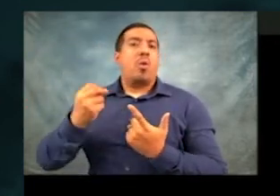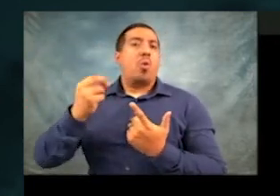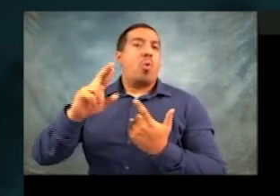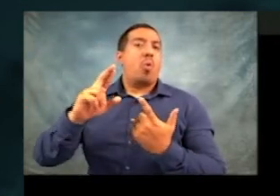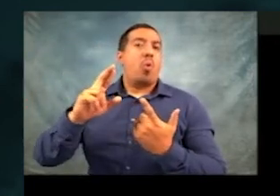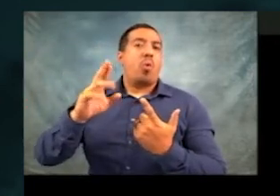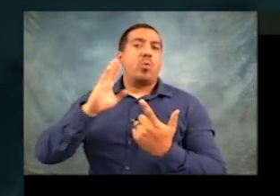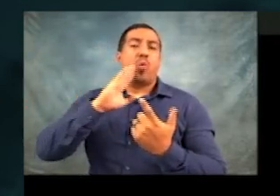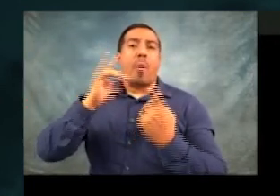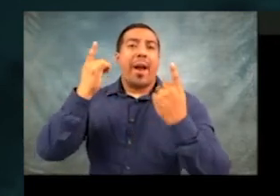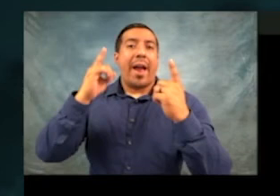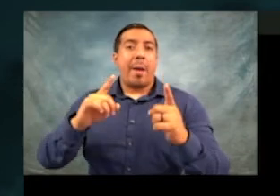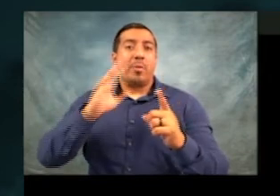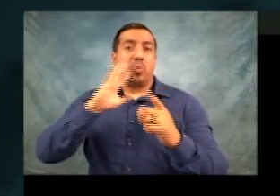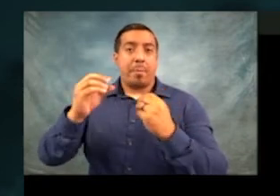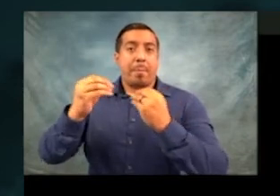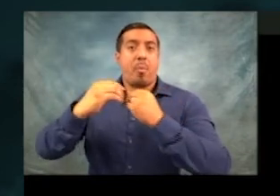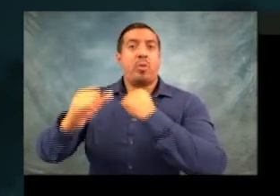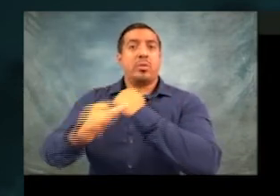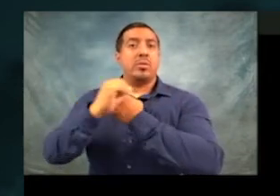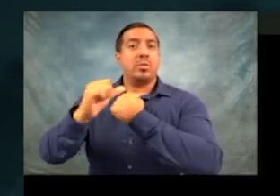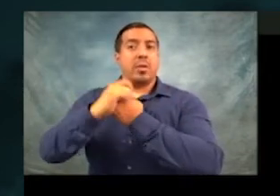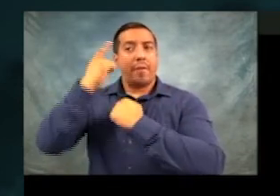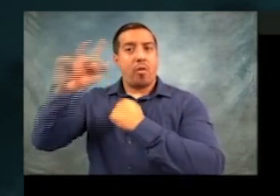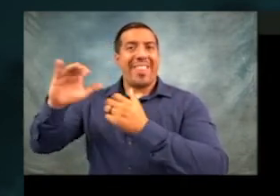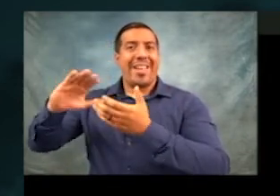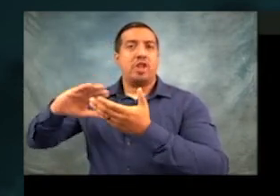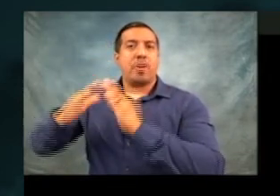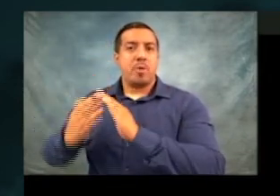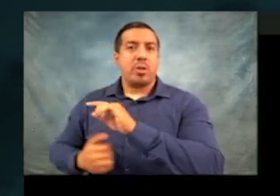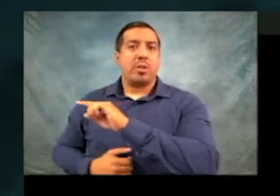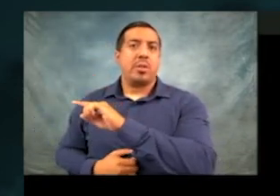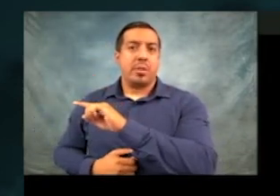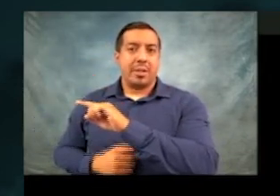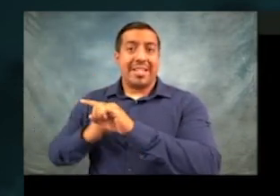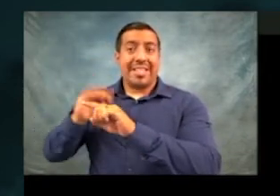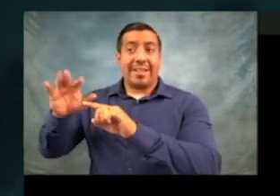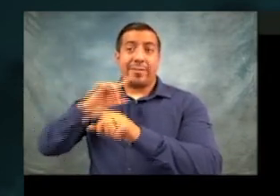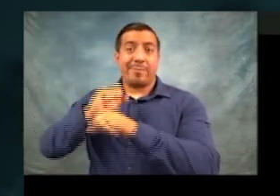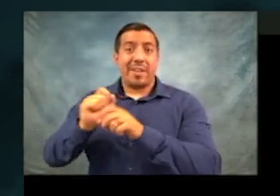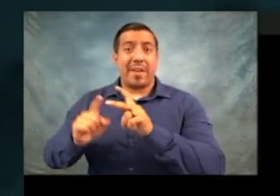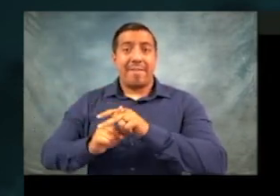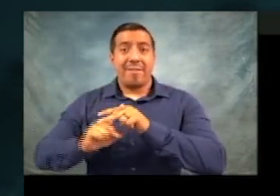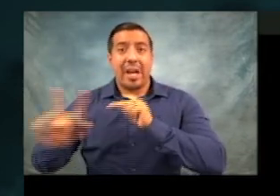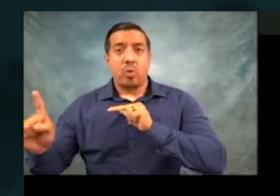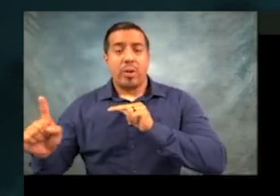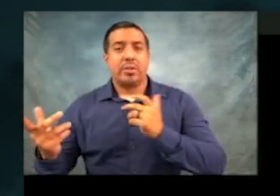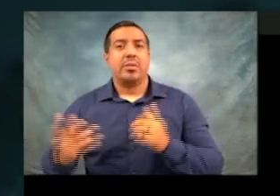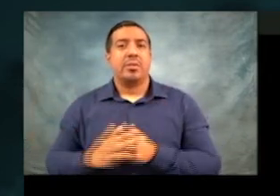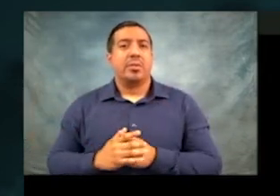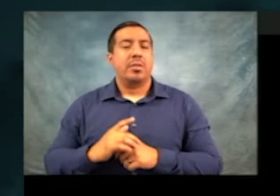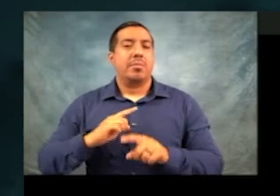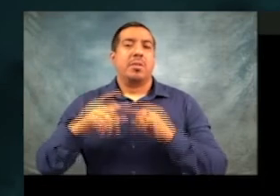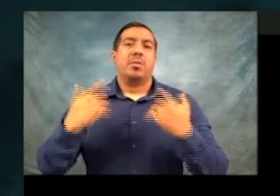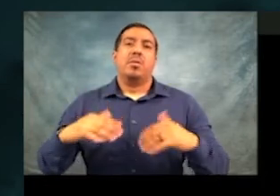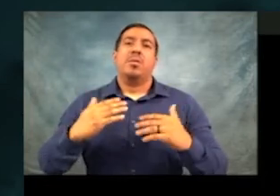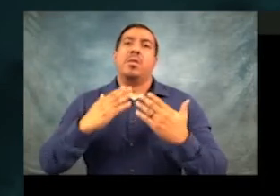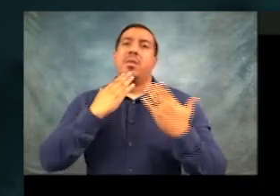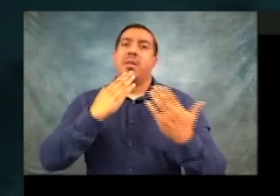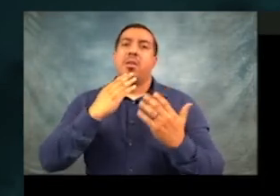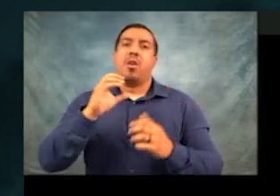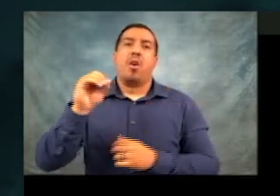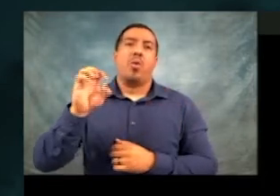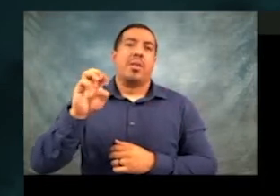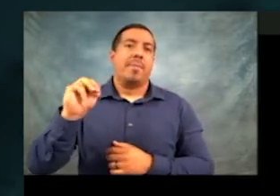what could have been done, harm could have been done to the community through that evacuation order. But thankfully,